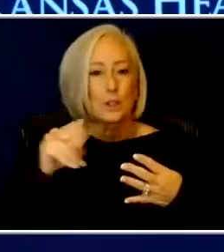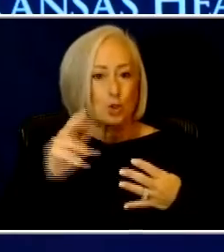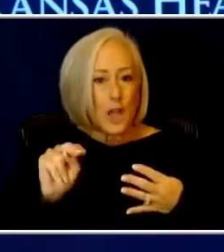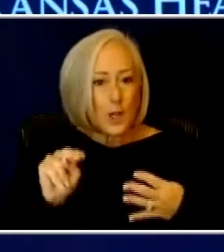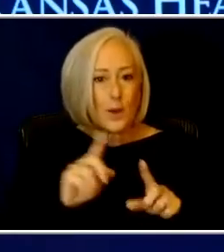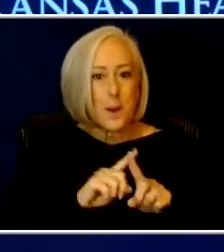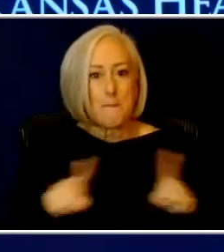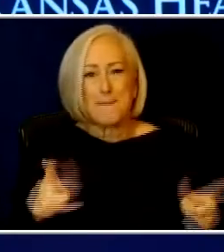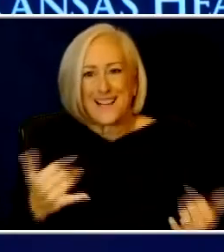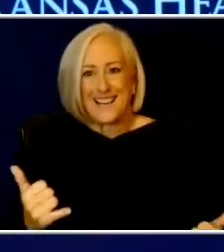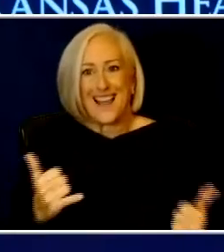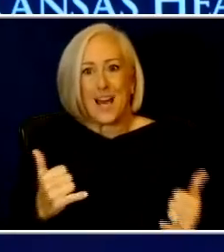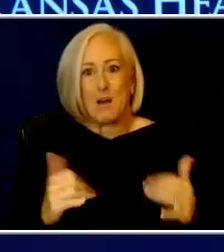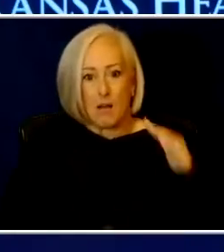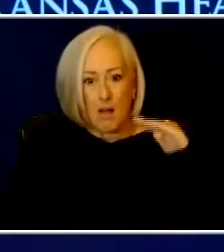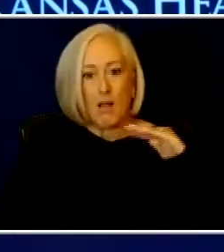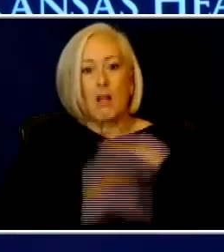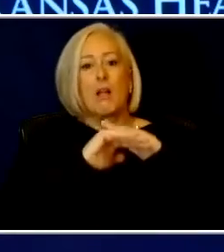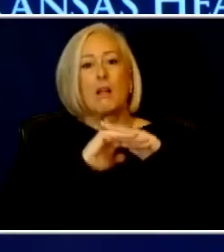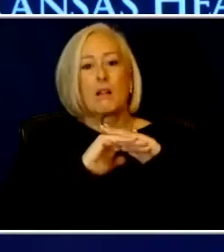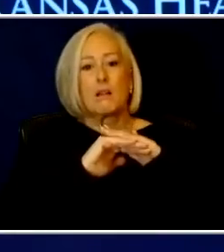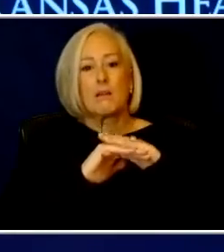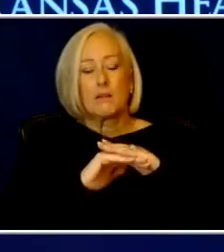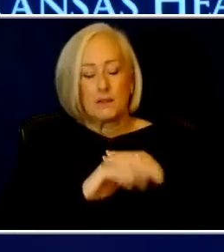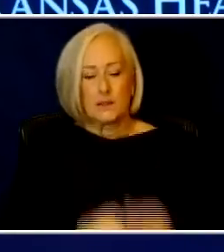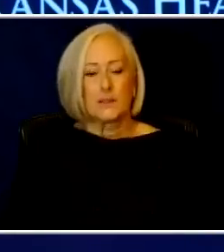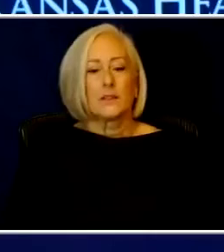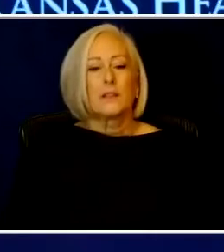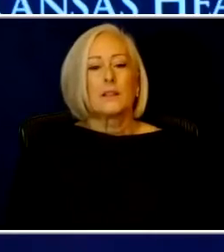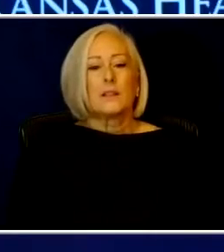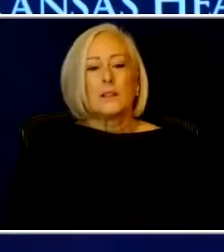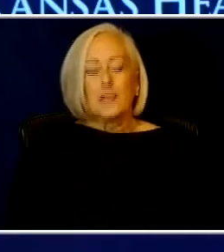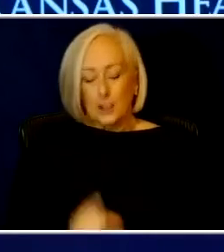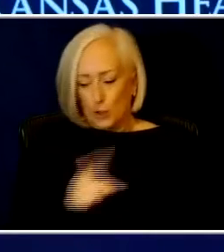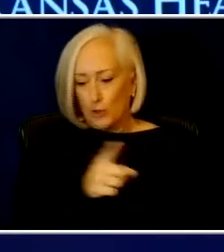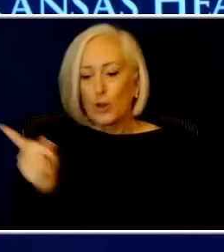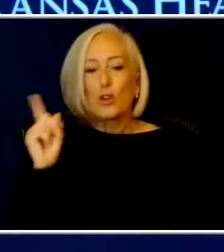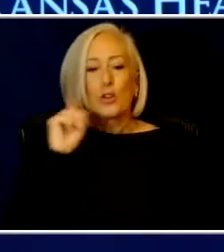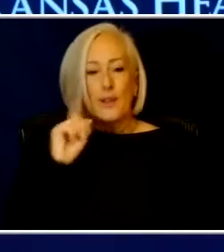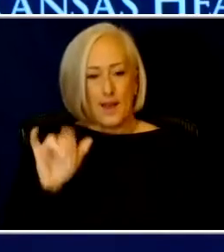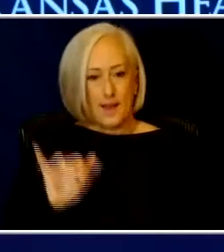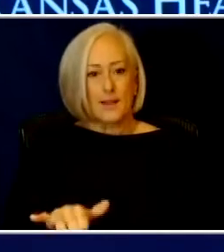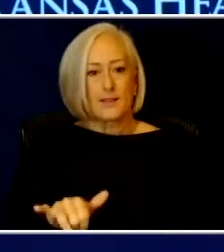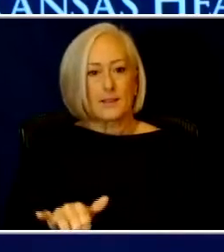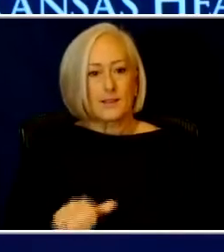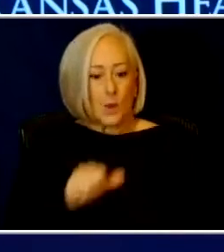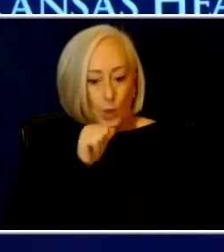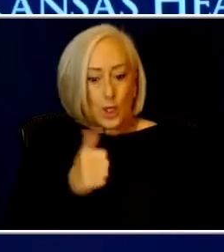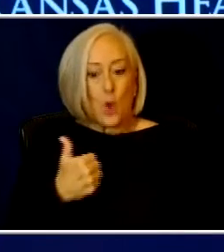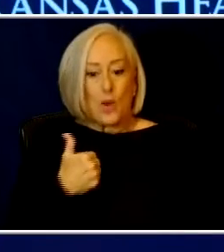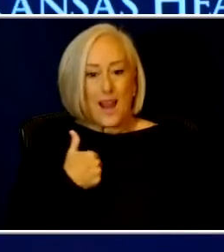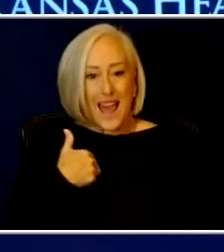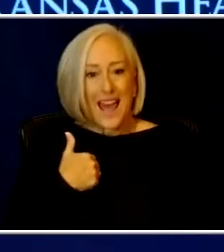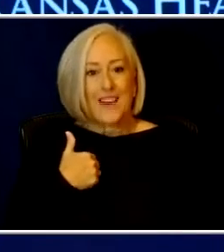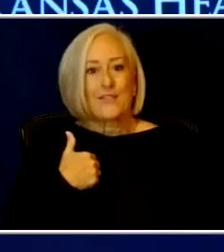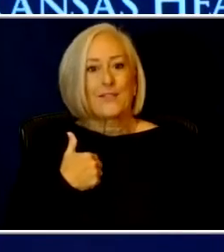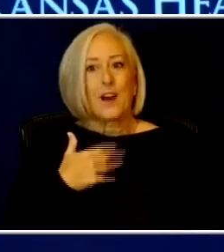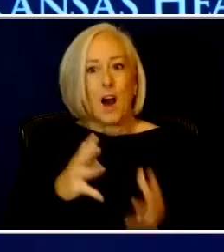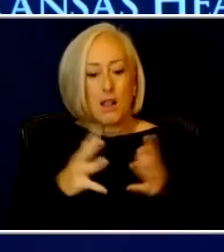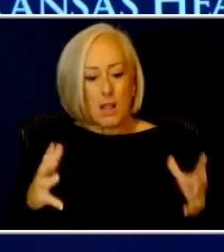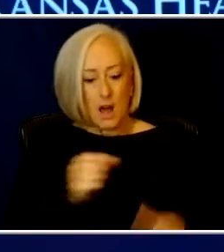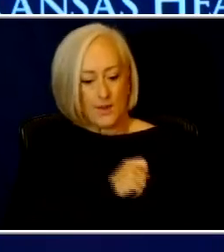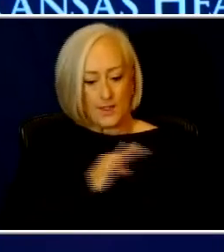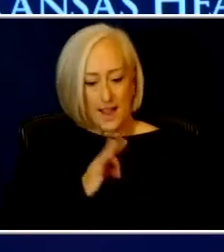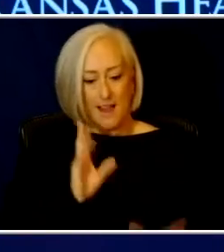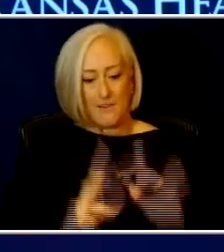there, and that's with our staff, and you heard it too, and this is true here as well. We don't have that many staff out right now. So the real challenge